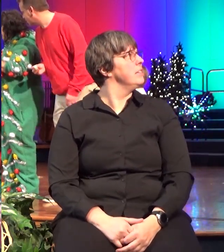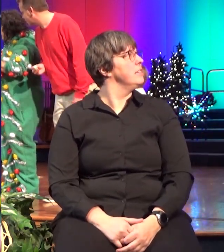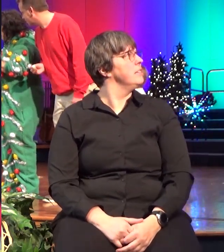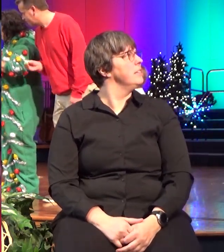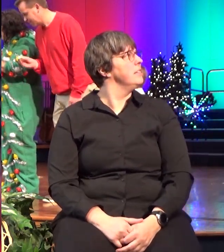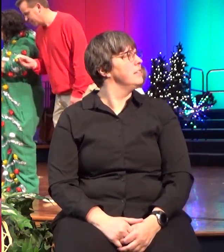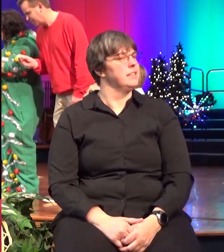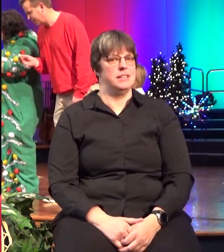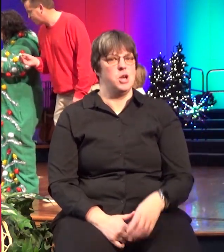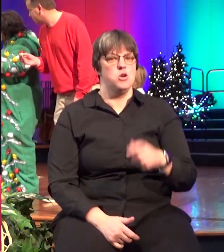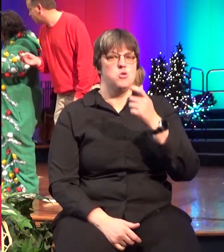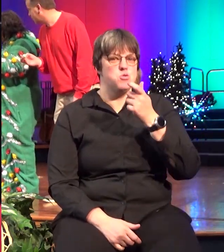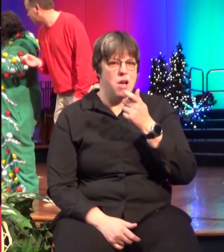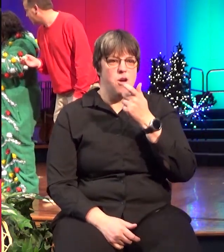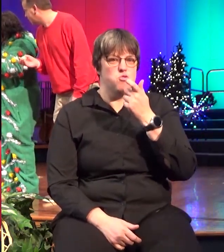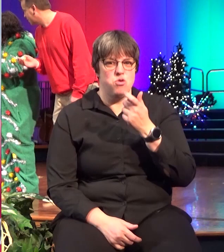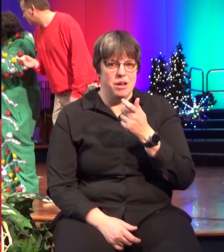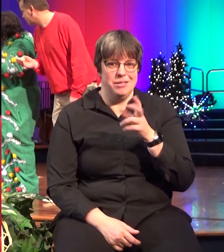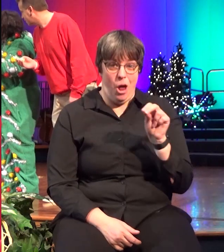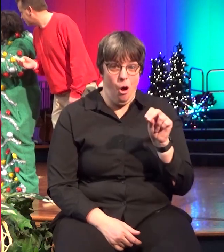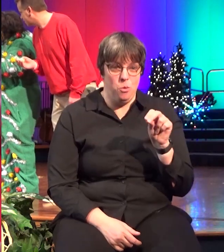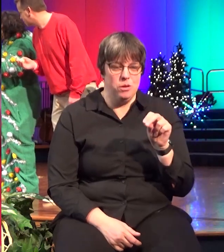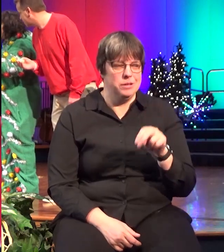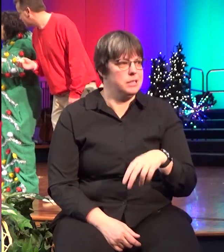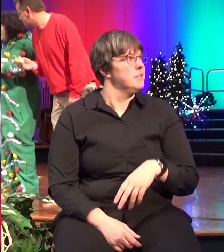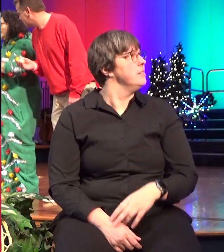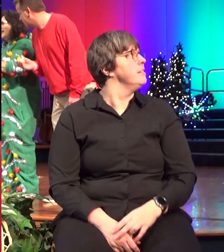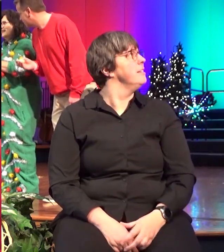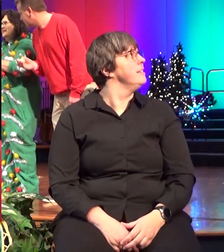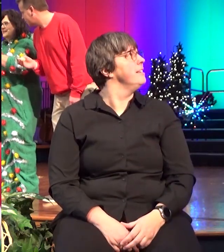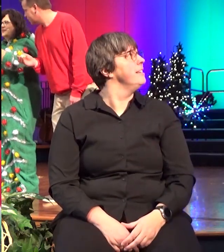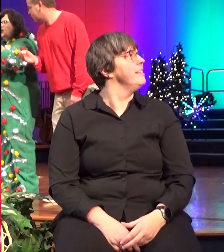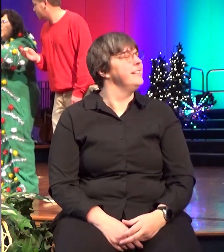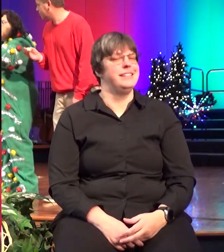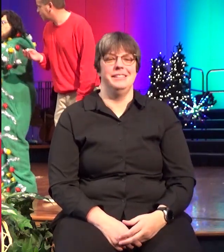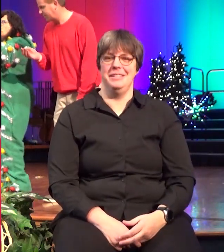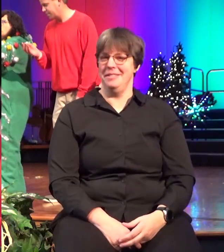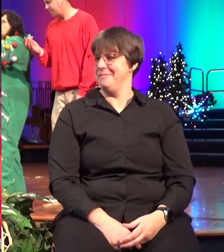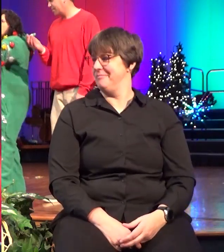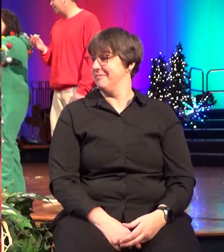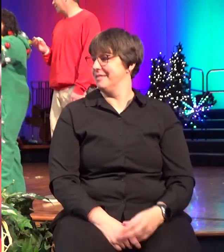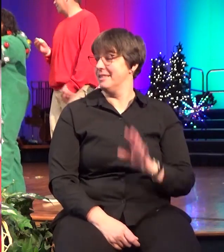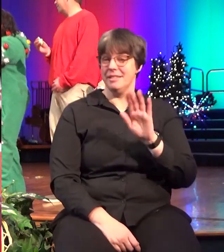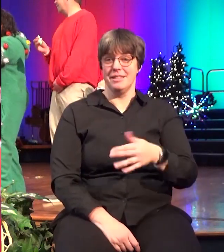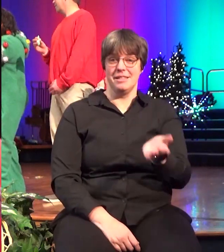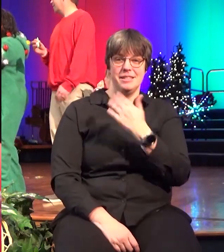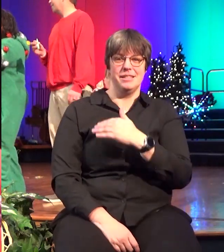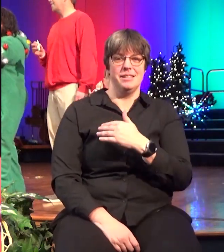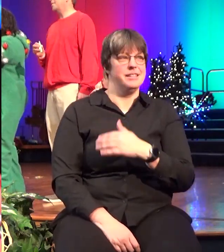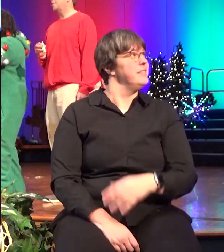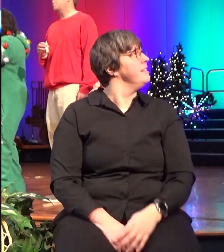No? Yes. I guess the batteries must be faulty. Let's hear you do.